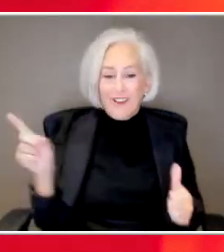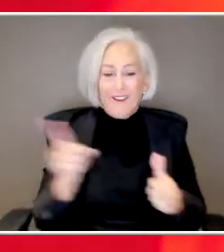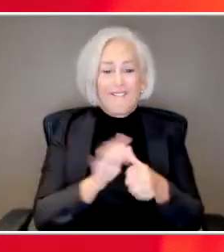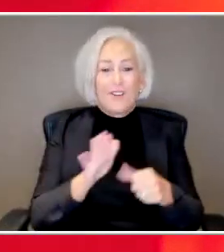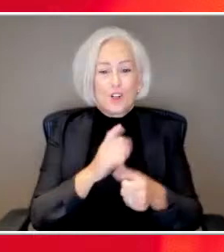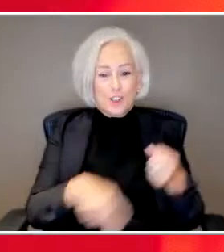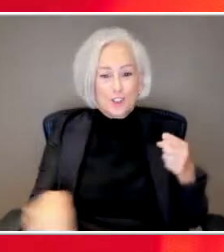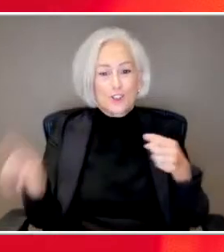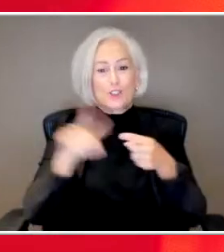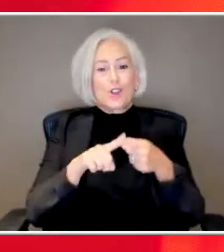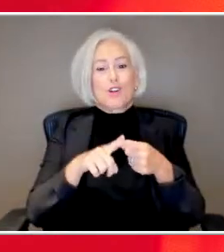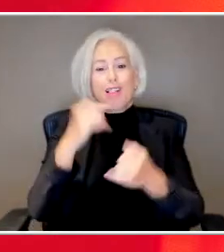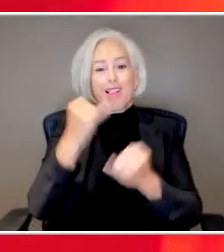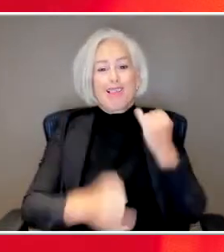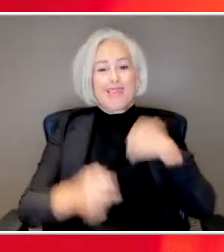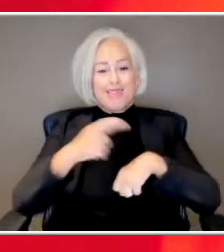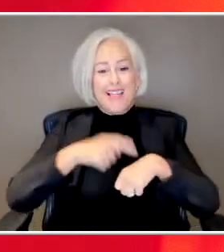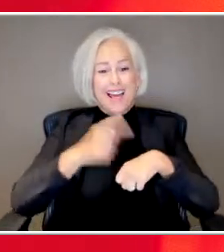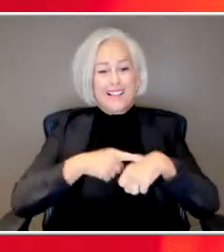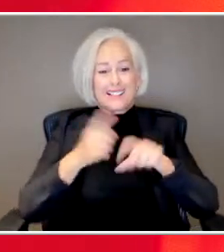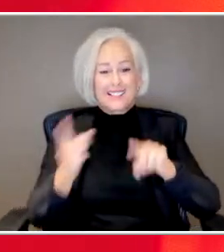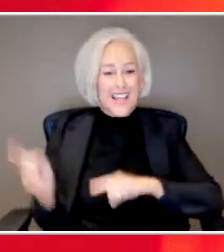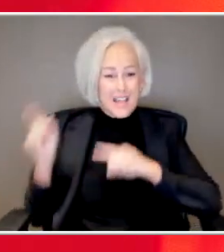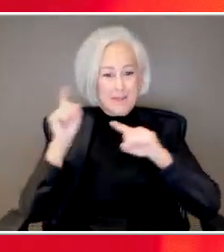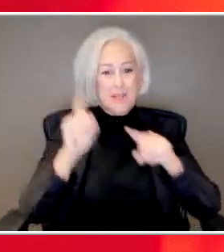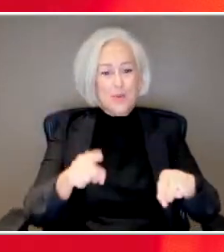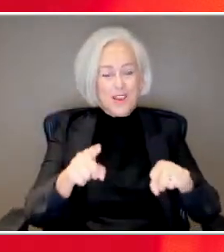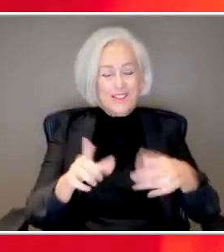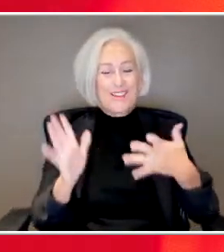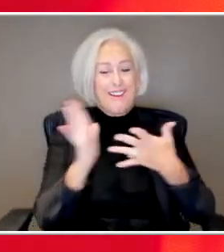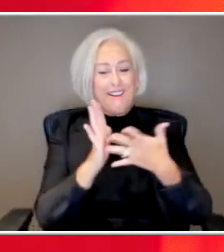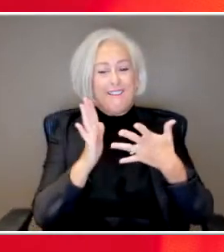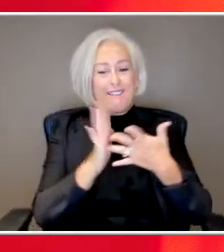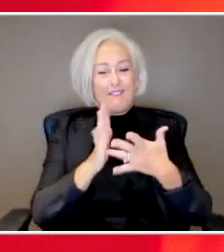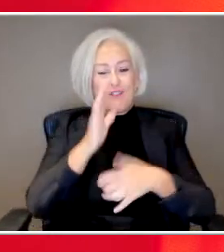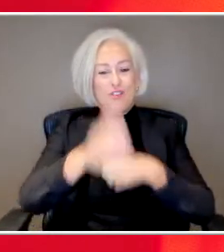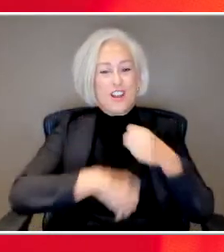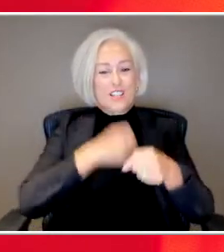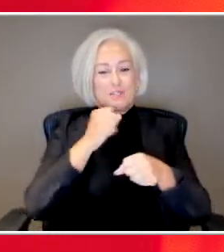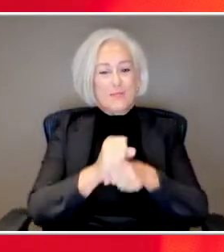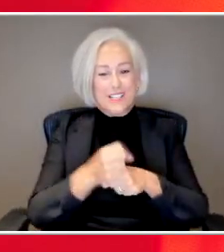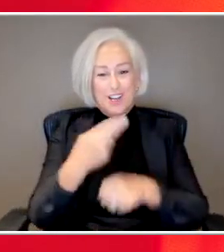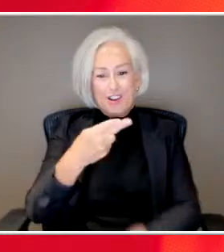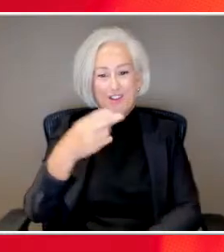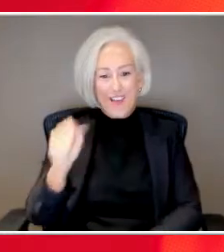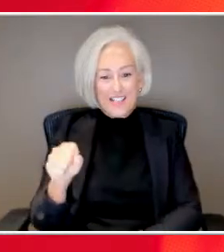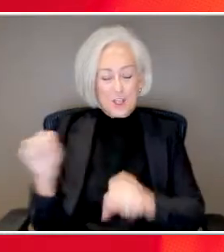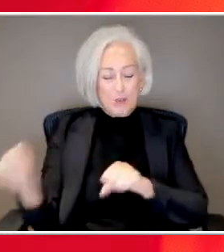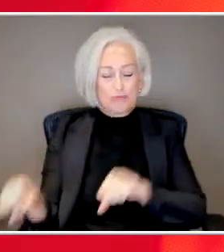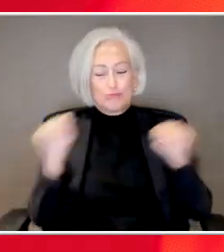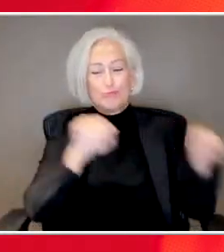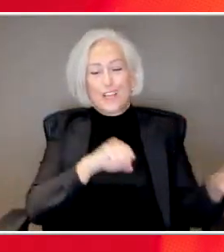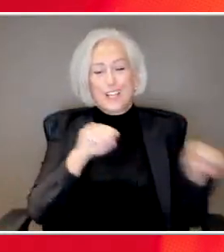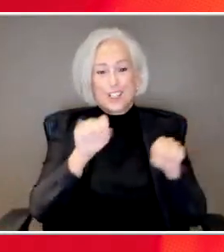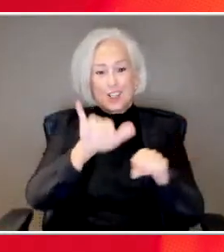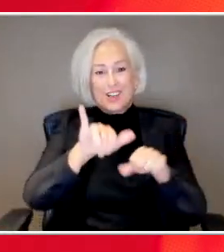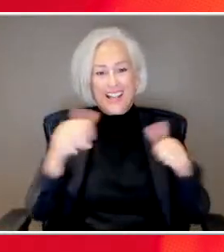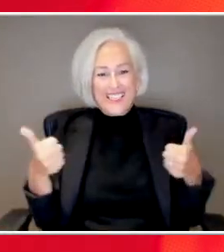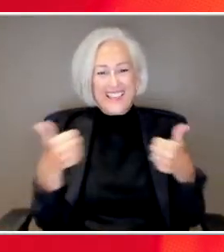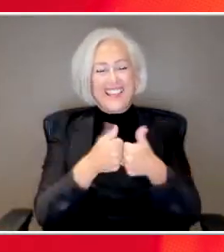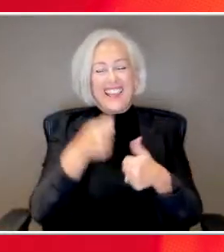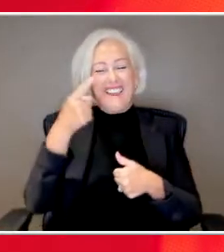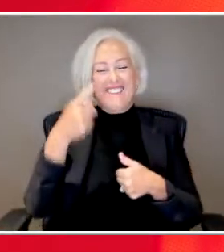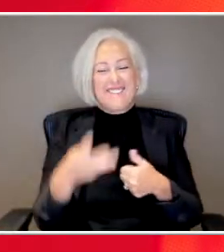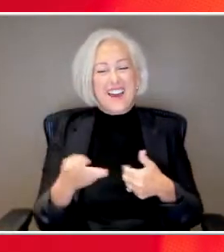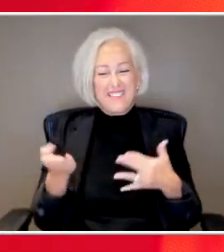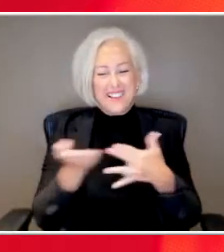field was we cheered our freshman year in high school at the halftime game. Stop it. So it was pretty cool. That